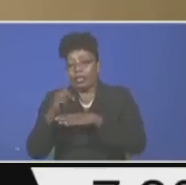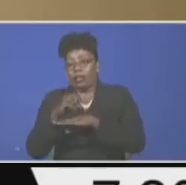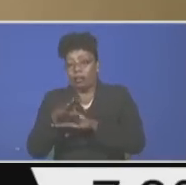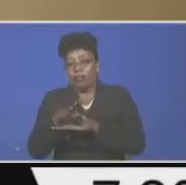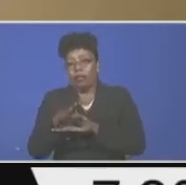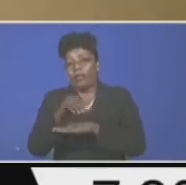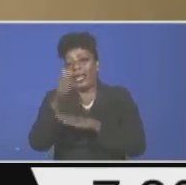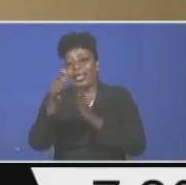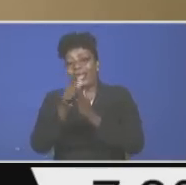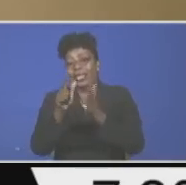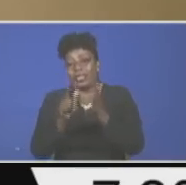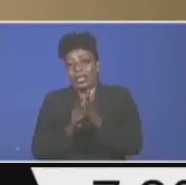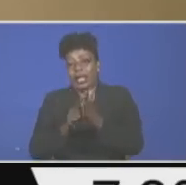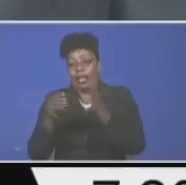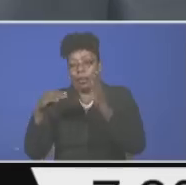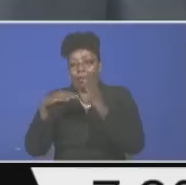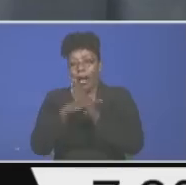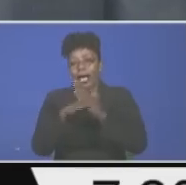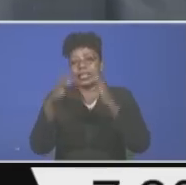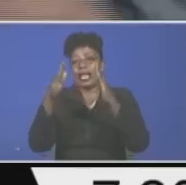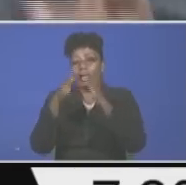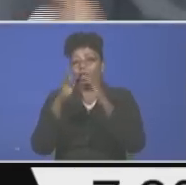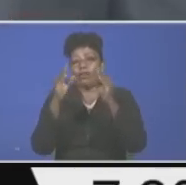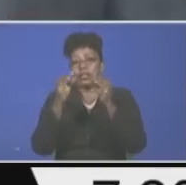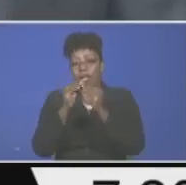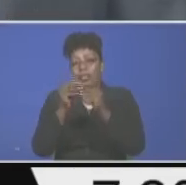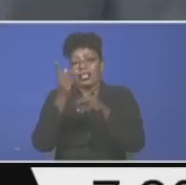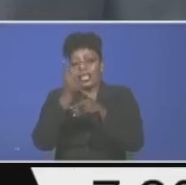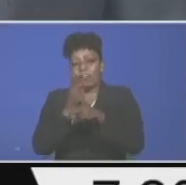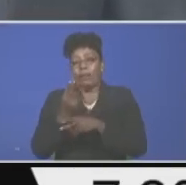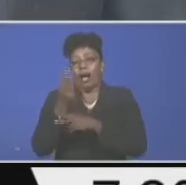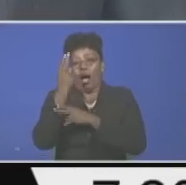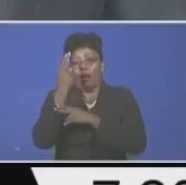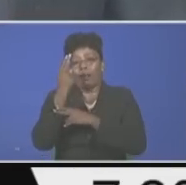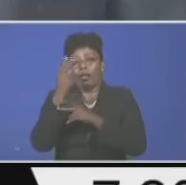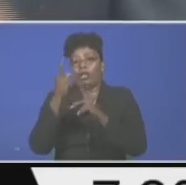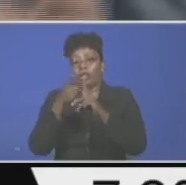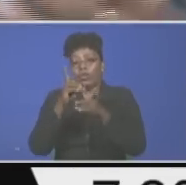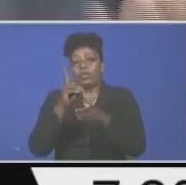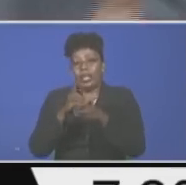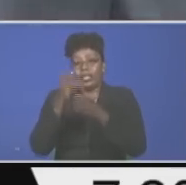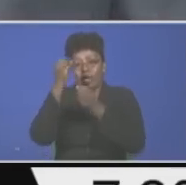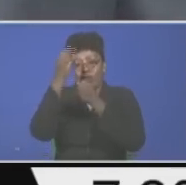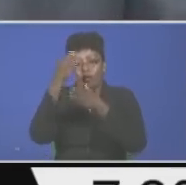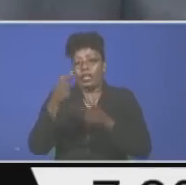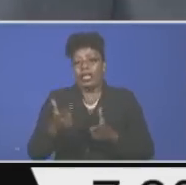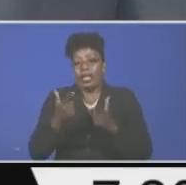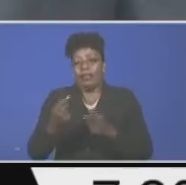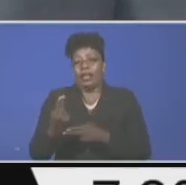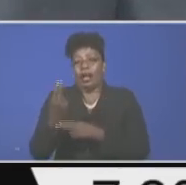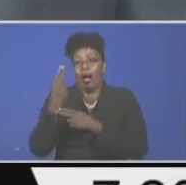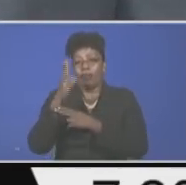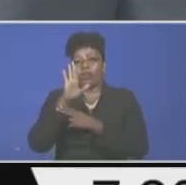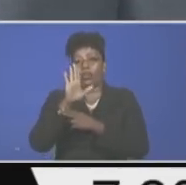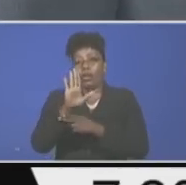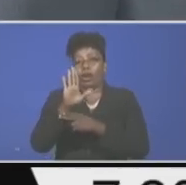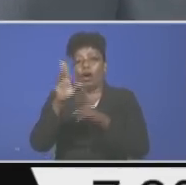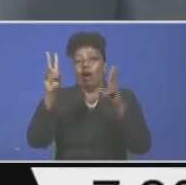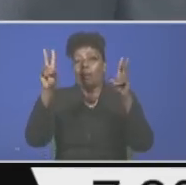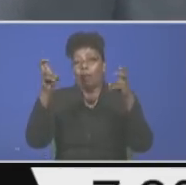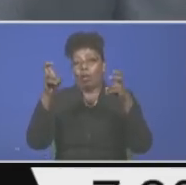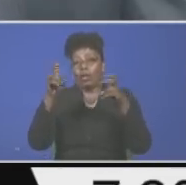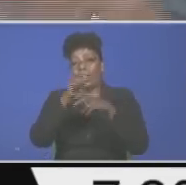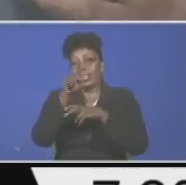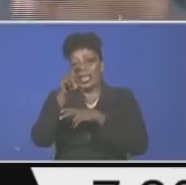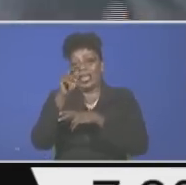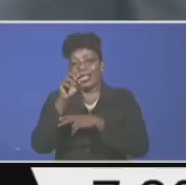pieces of legislation that would be passed in the House of Assembly. So we're just trying to keep them up to date. We're living up to your motto here at